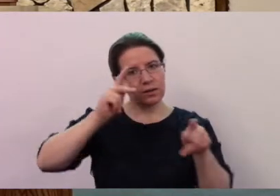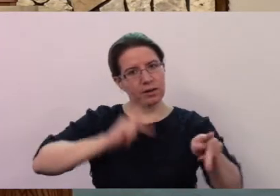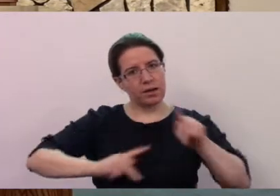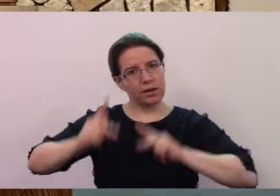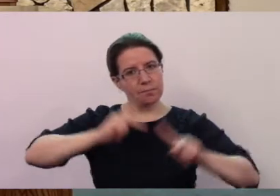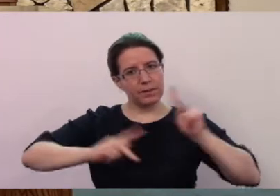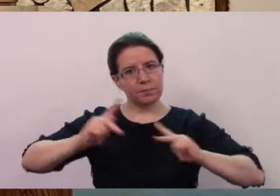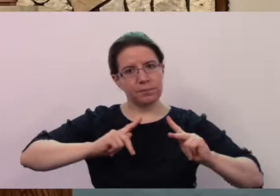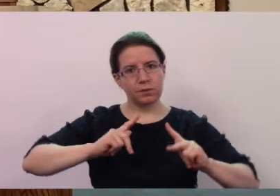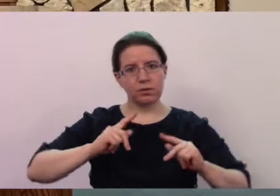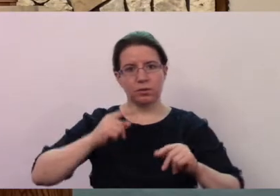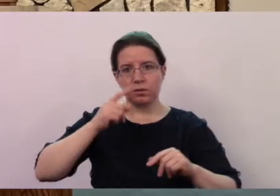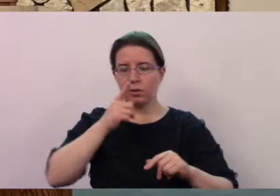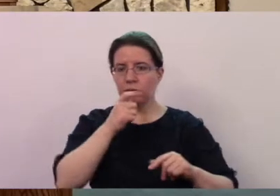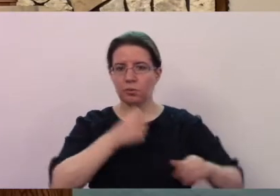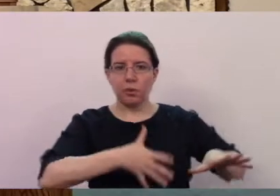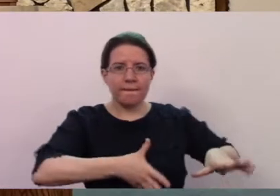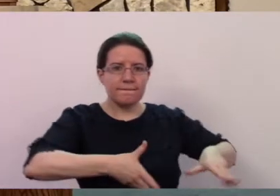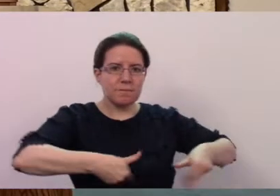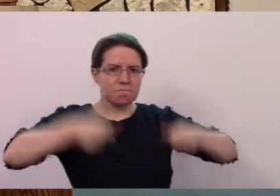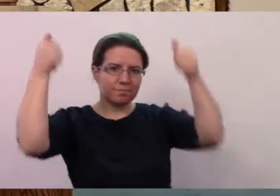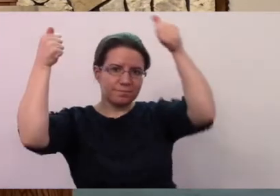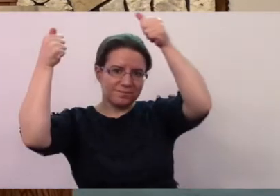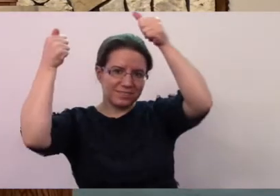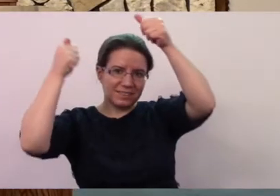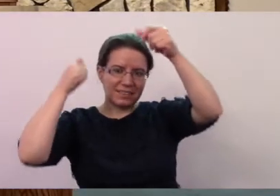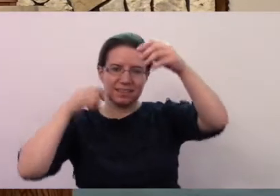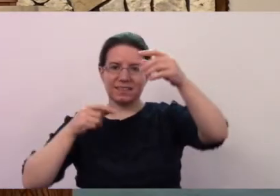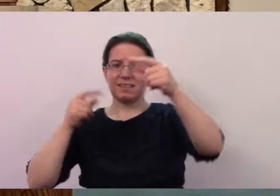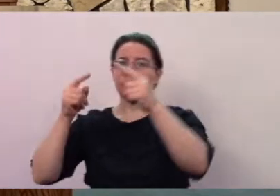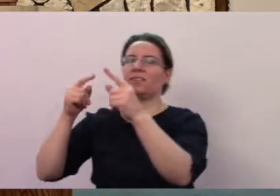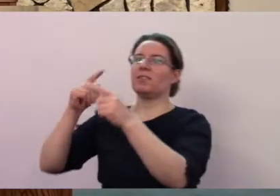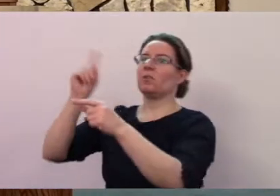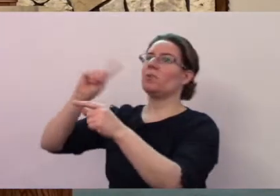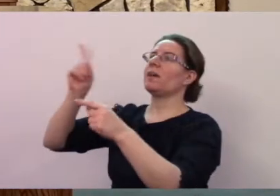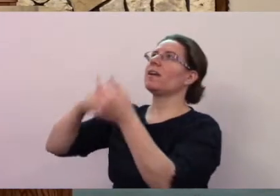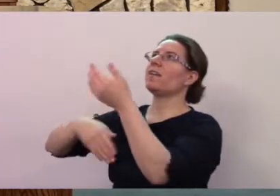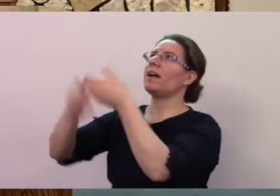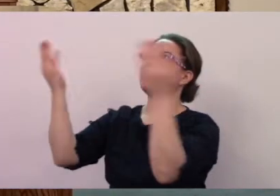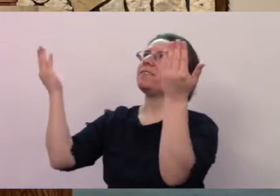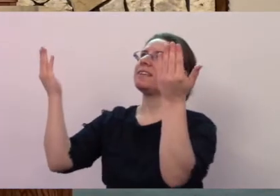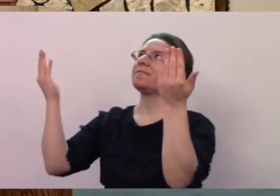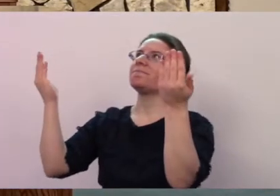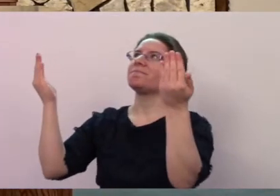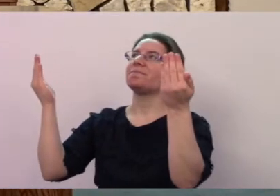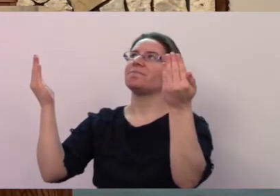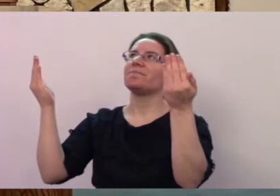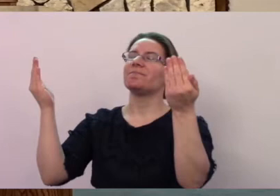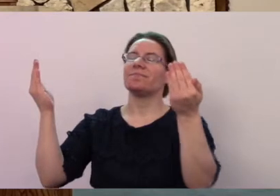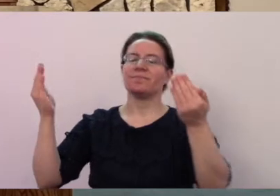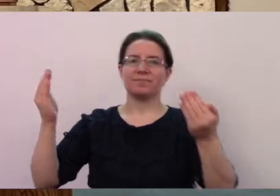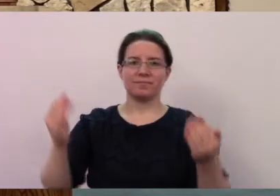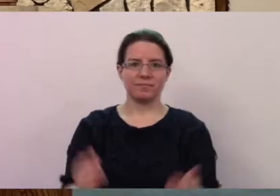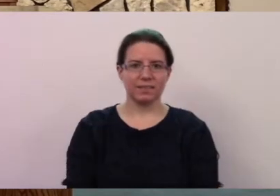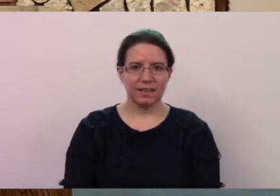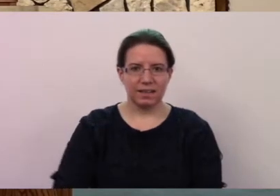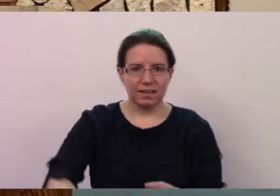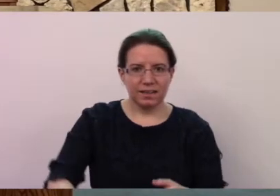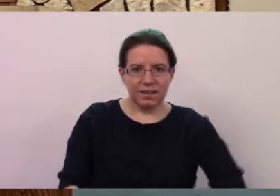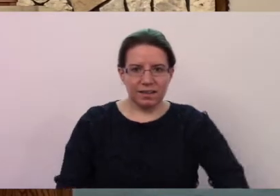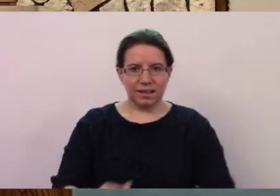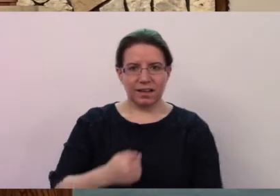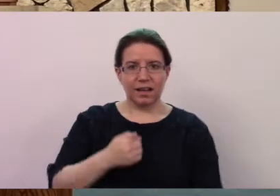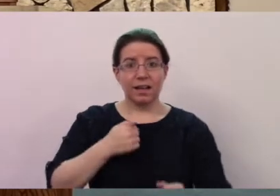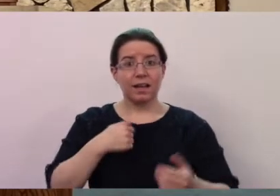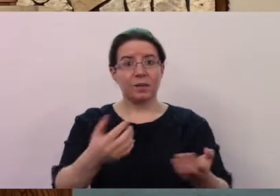raptured. Hallelujah. Yes, sir. Oh, I want to be, you know, I want to be all about my salvation like that squirrel was about